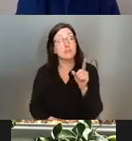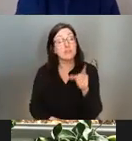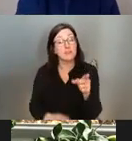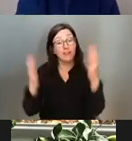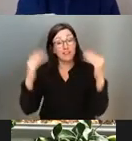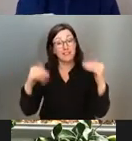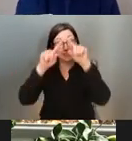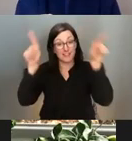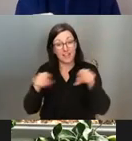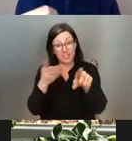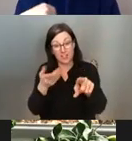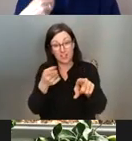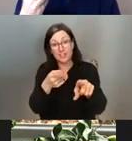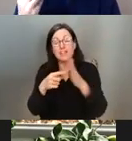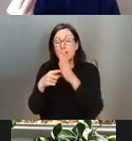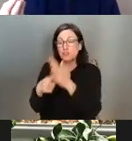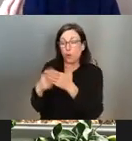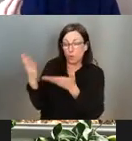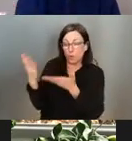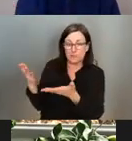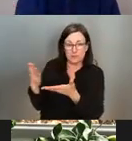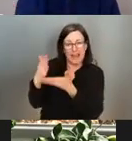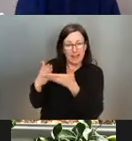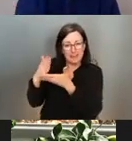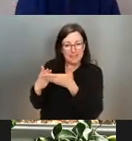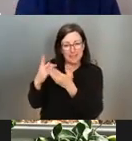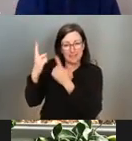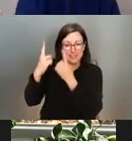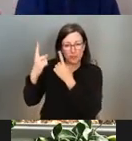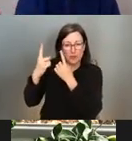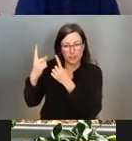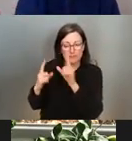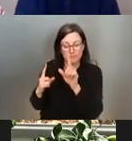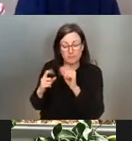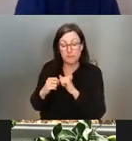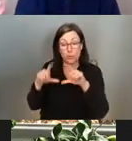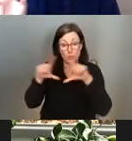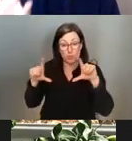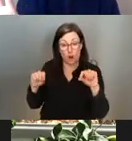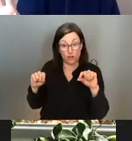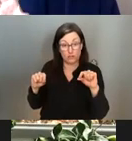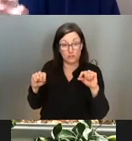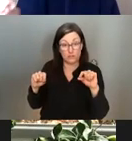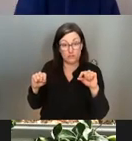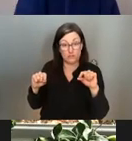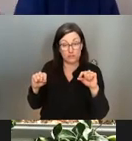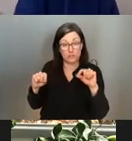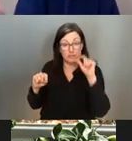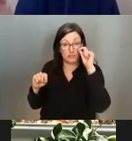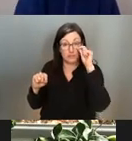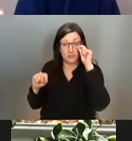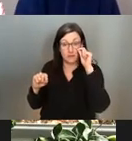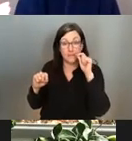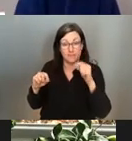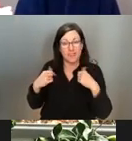shows elements and considerations. So those cards that I showed you placed up above, I actually